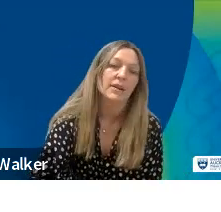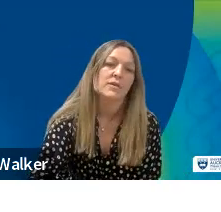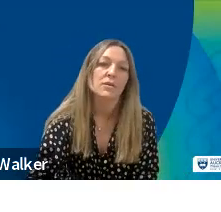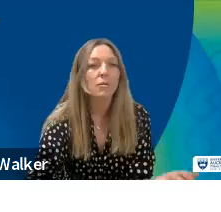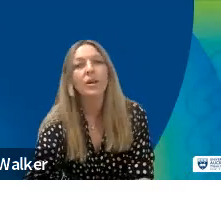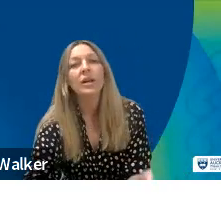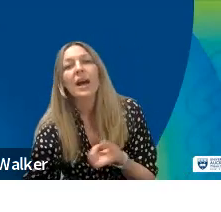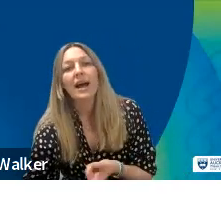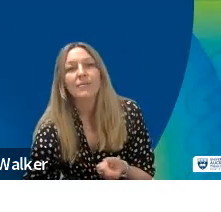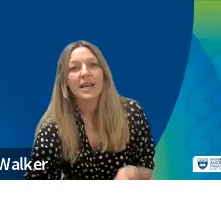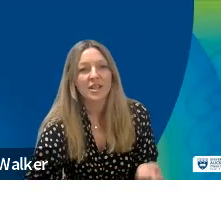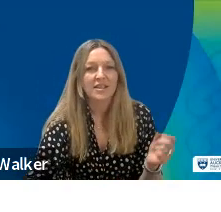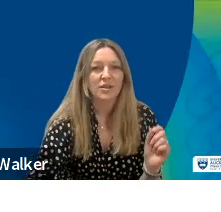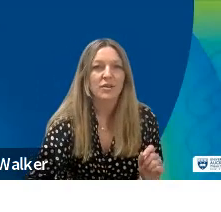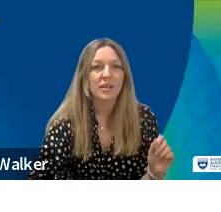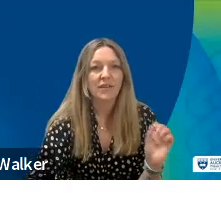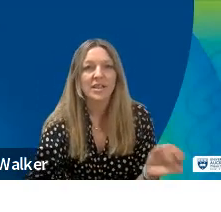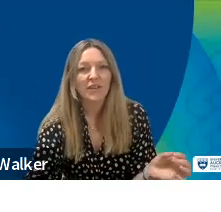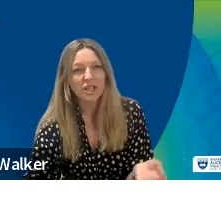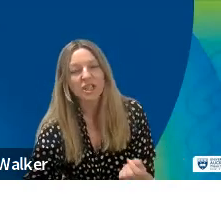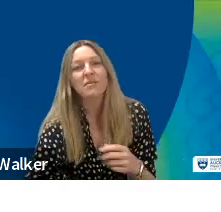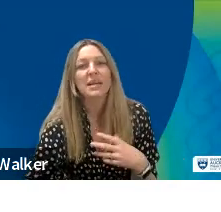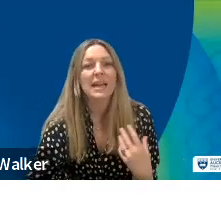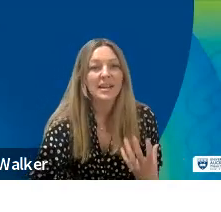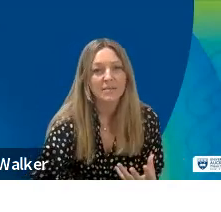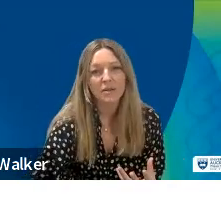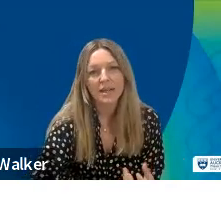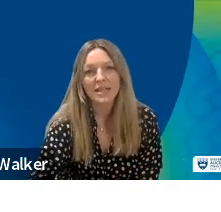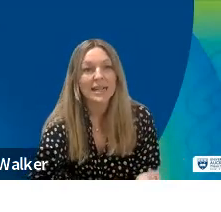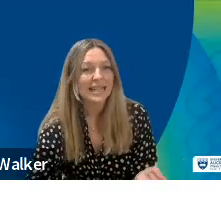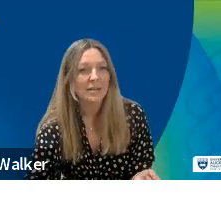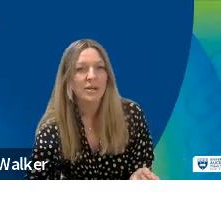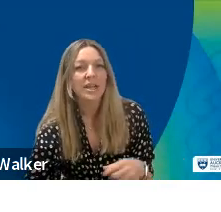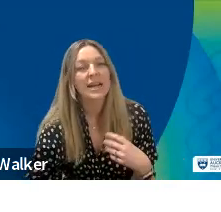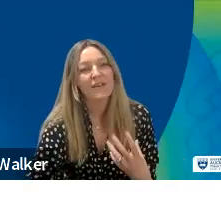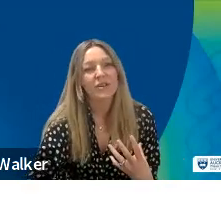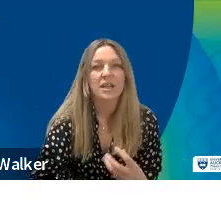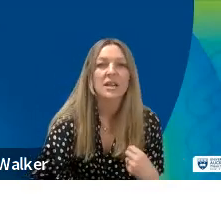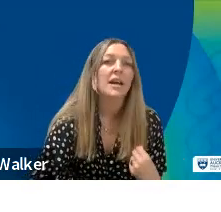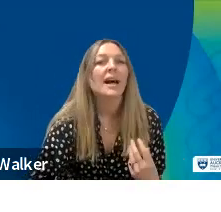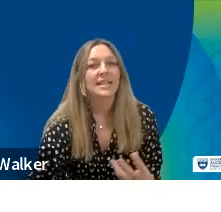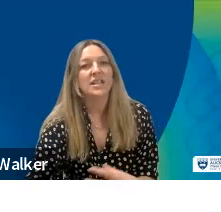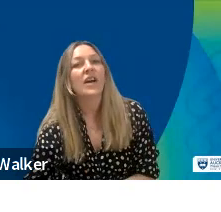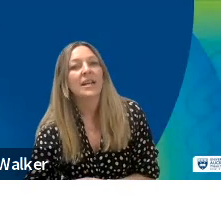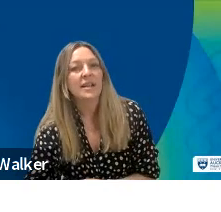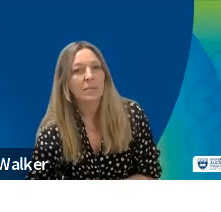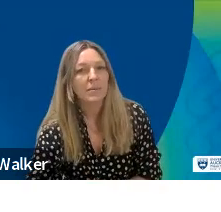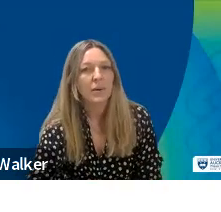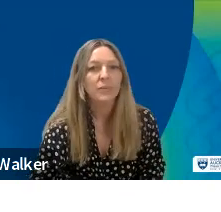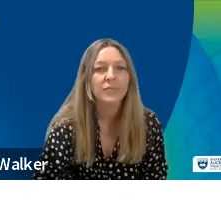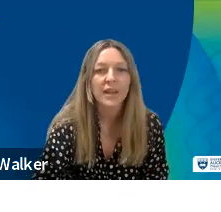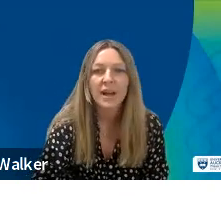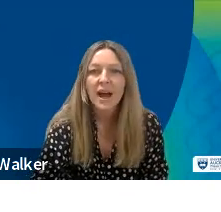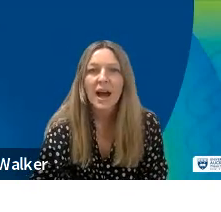about missing out on schoolwork. And just to give you the definition, Mila is Middle Eastern, Latin American, and African identifying